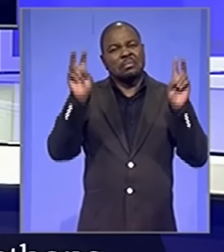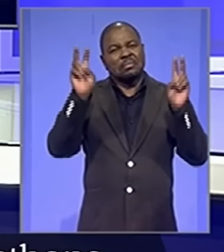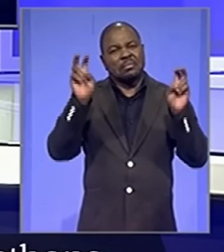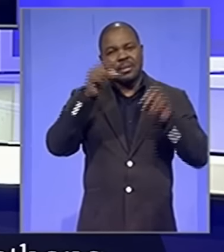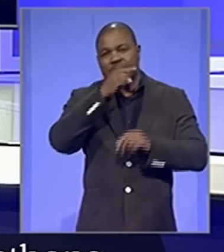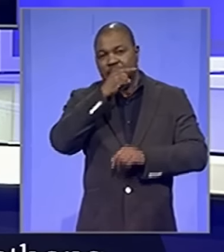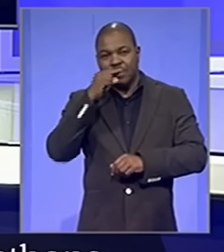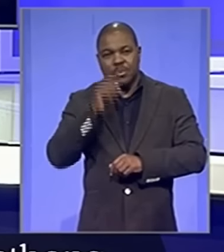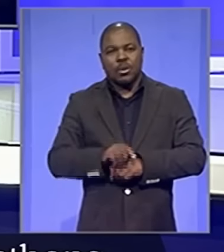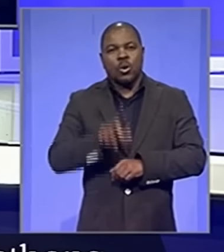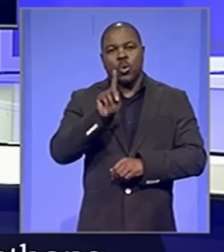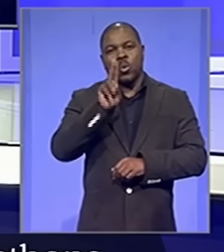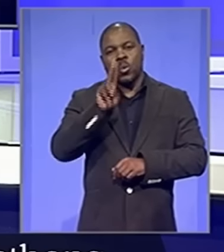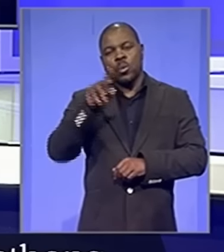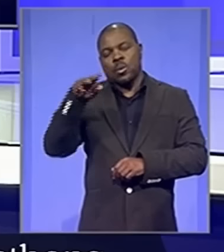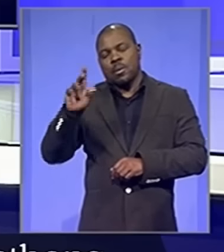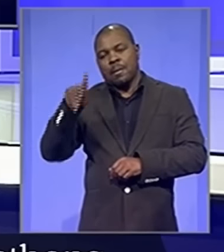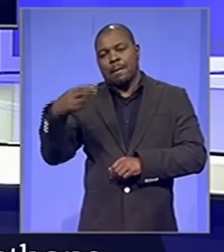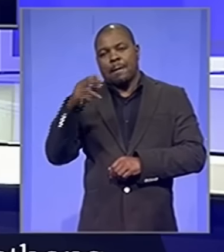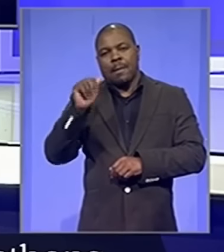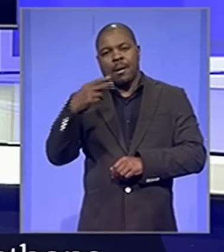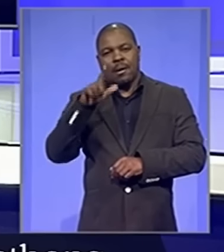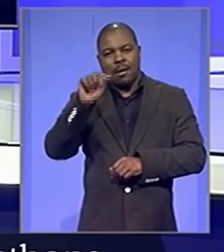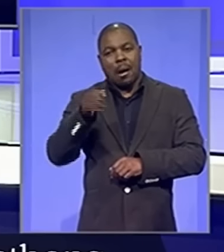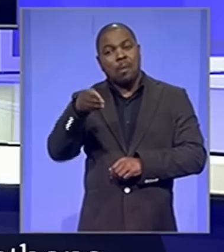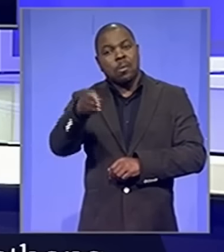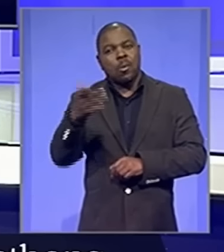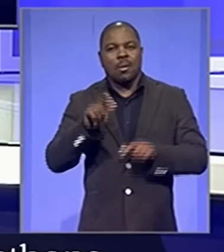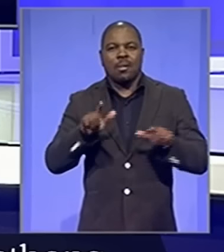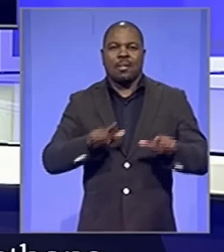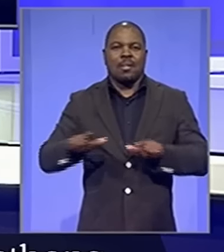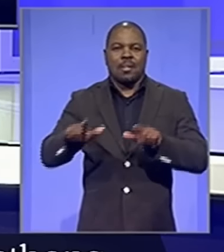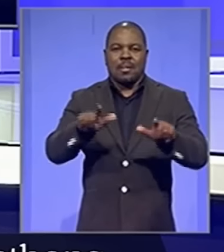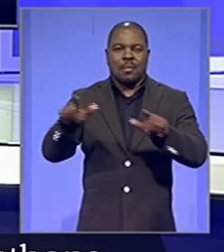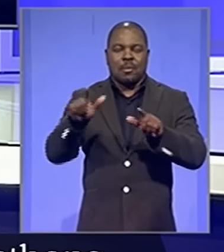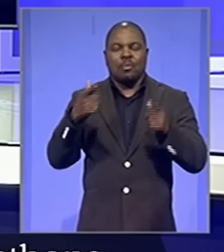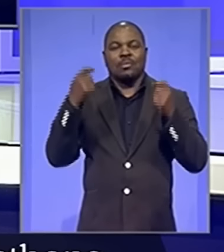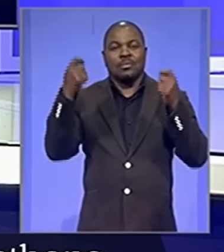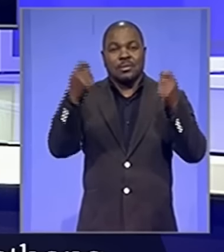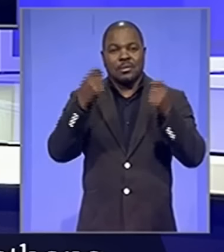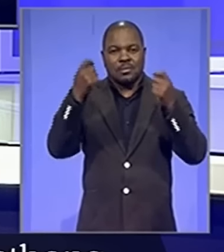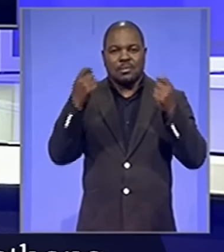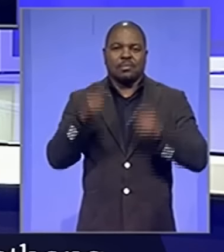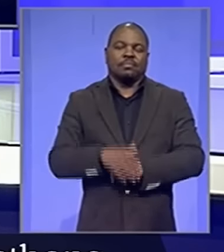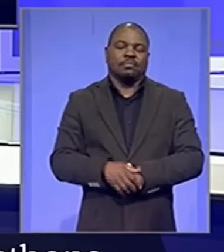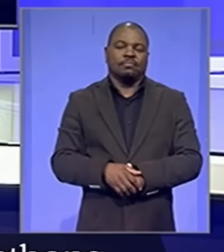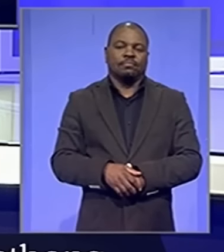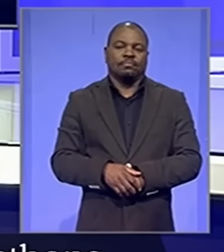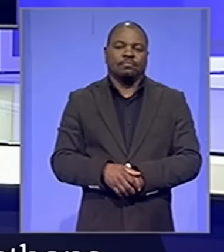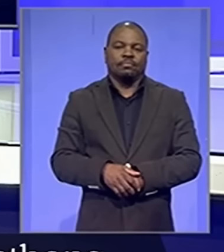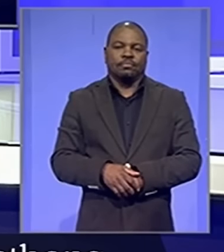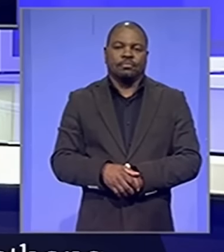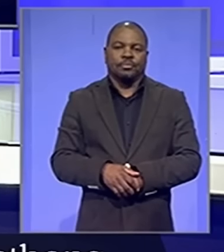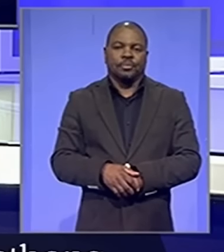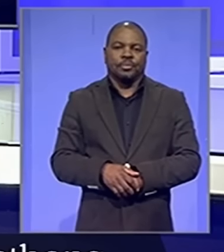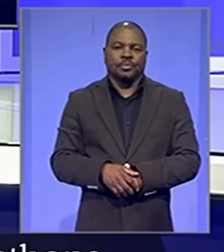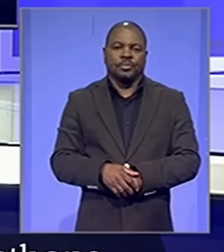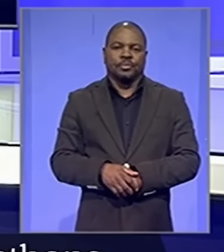ka kuphahla o be o swerwe motseng wa Mabambe kgauswi le Malamulele Limpopo.